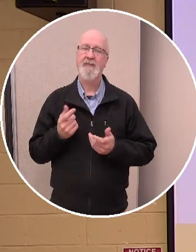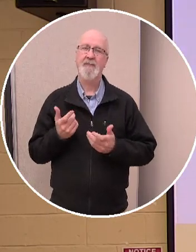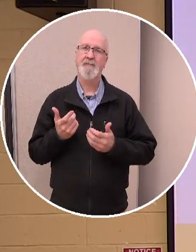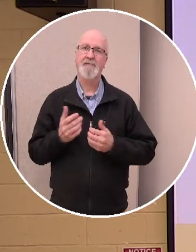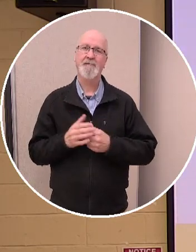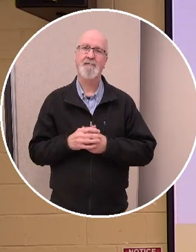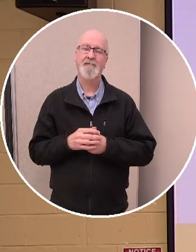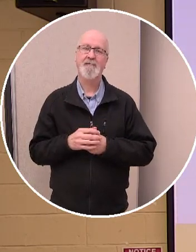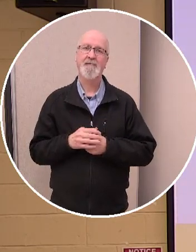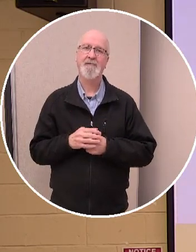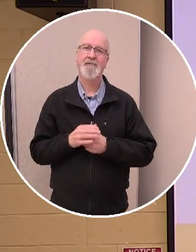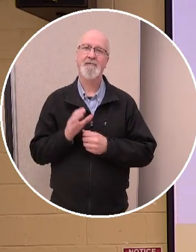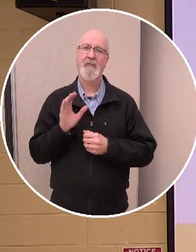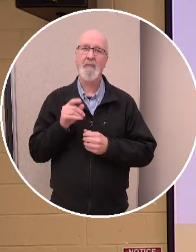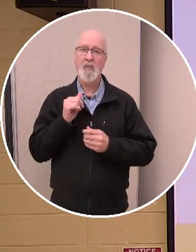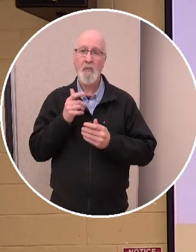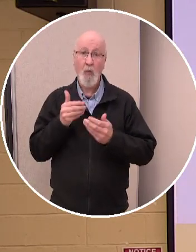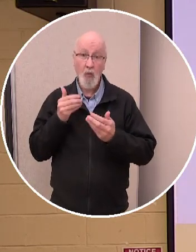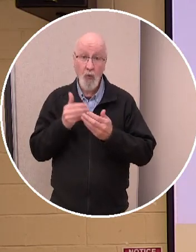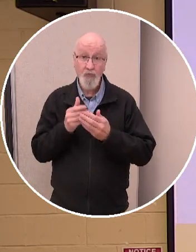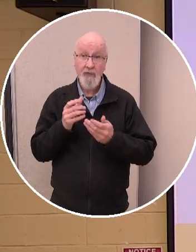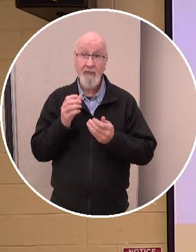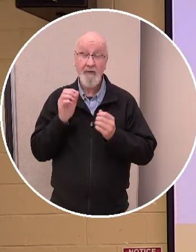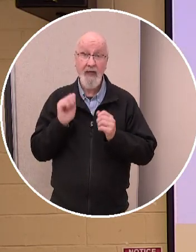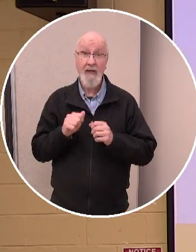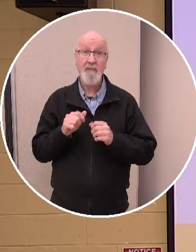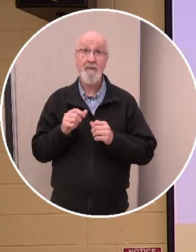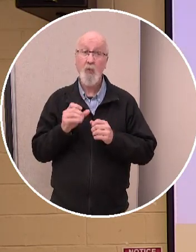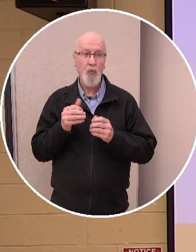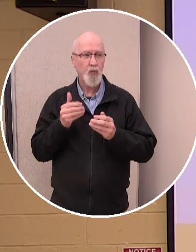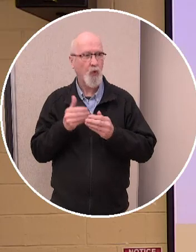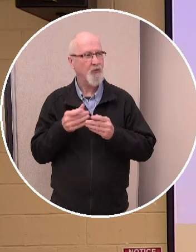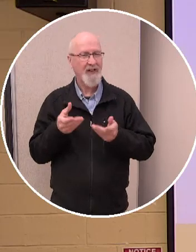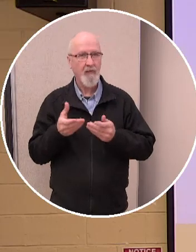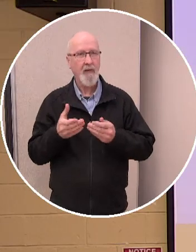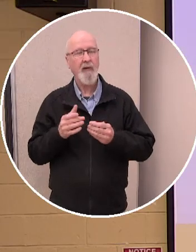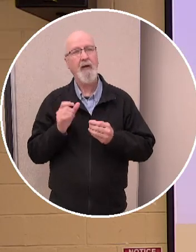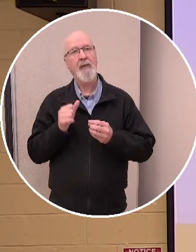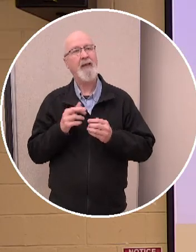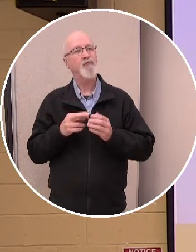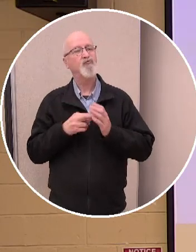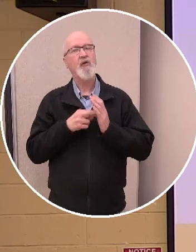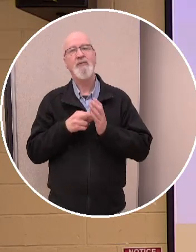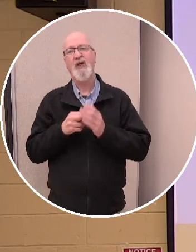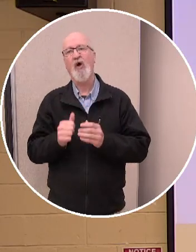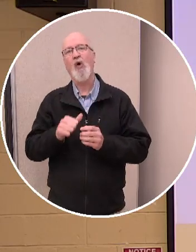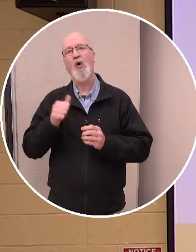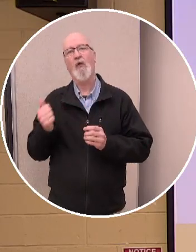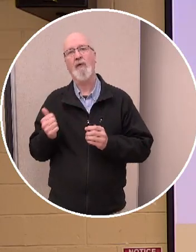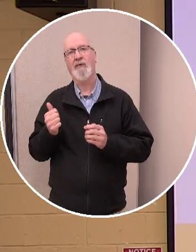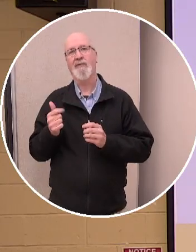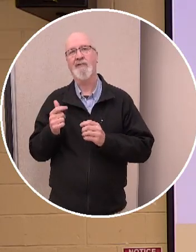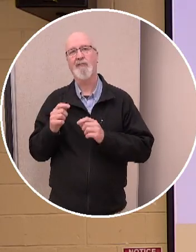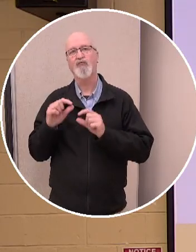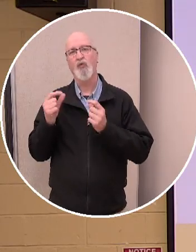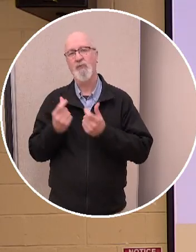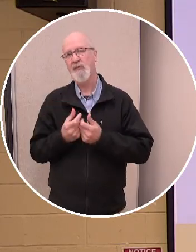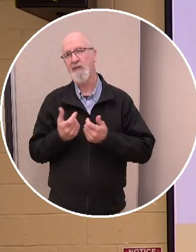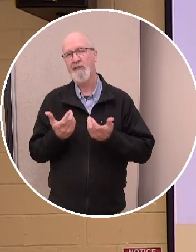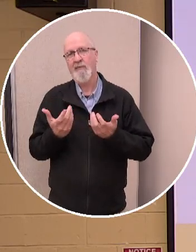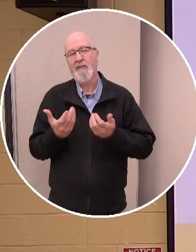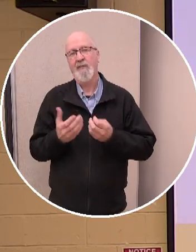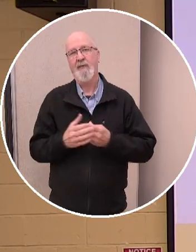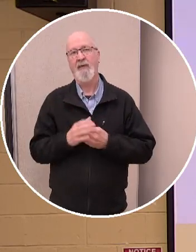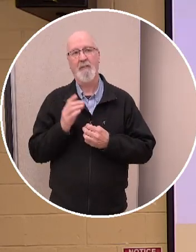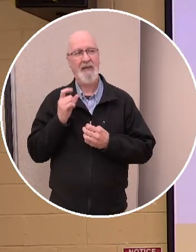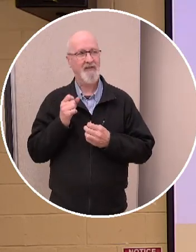the ones that are closer that can get to will have to, will have to represent the greater position of the board, in terms